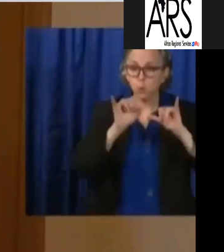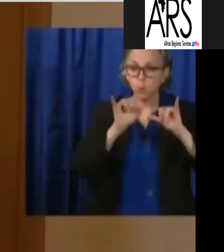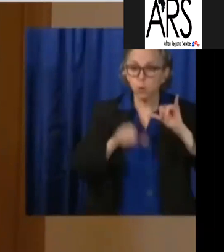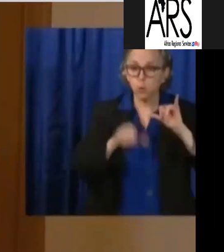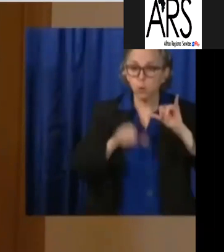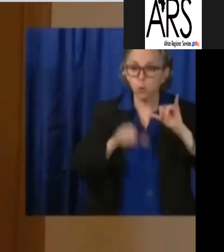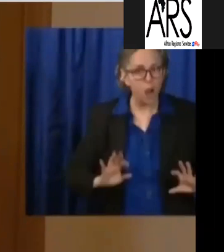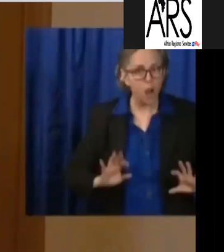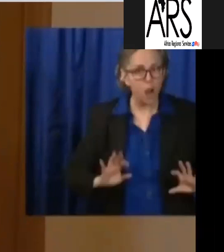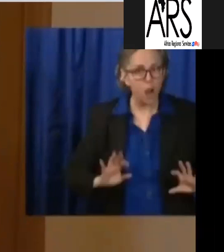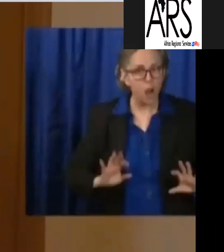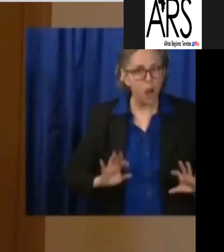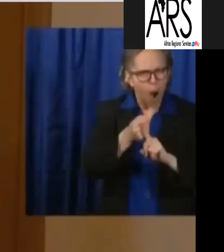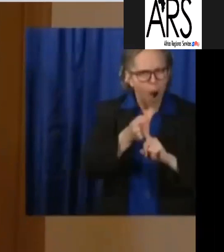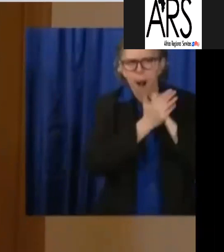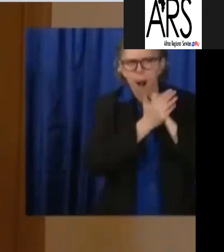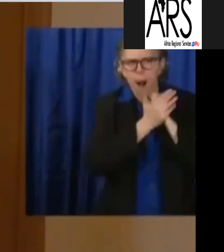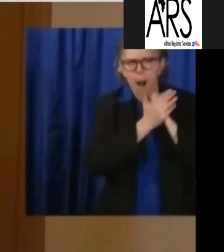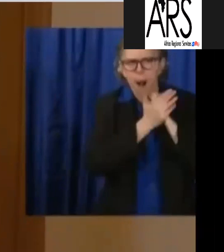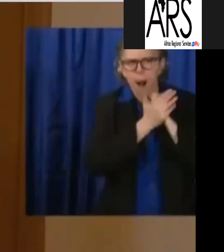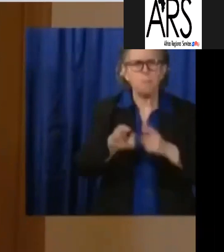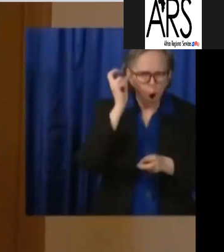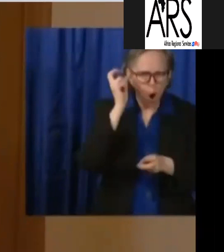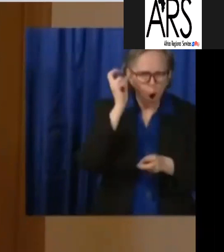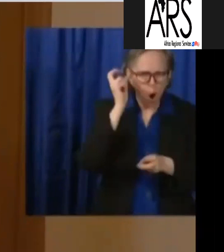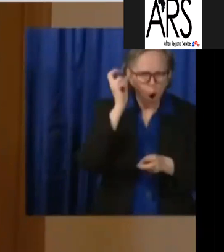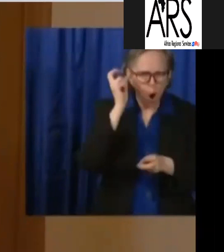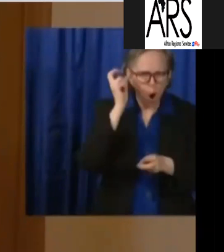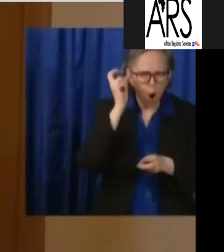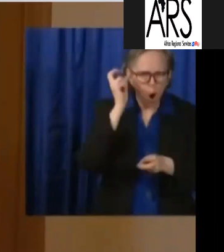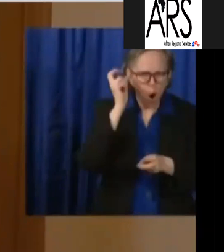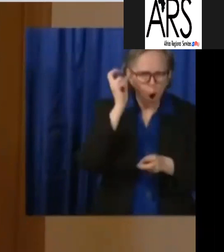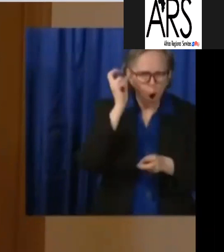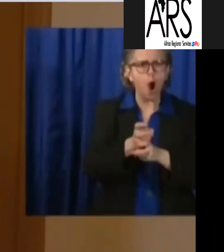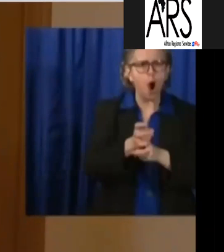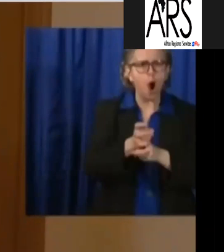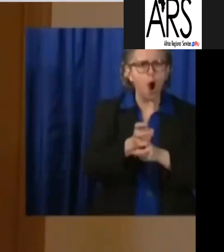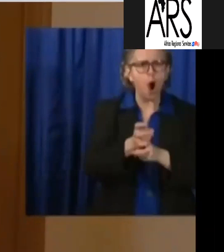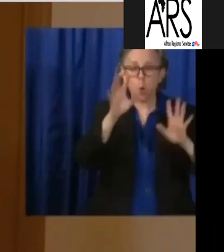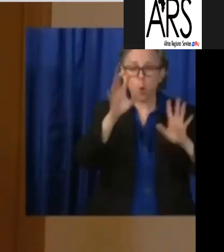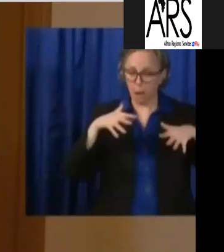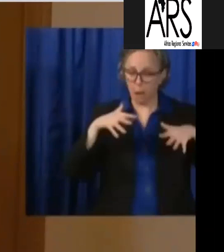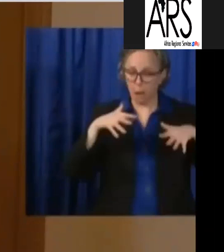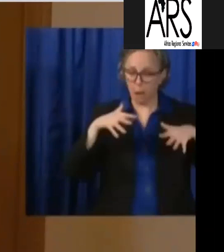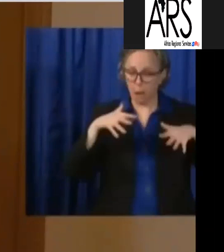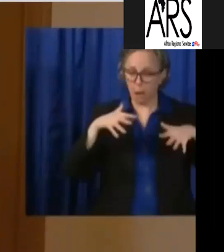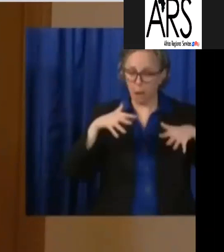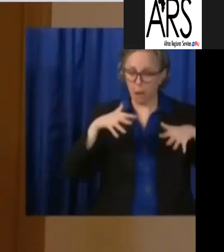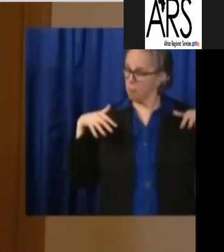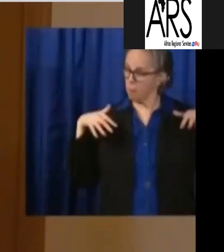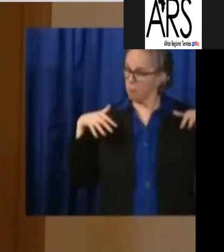is so incredibly hard to have shut down our lives the way we have. I